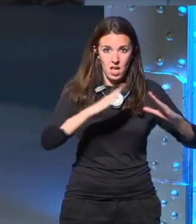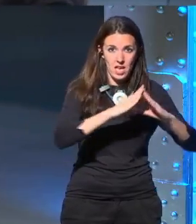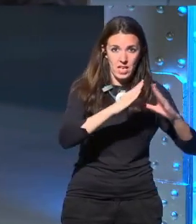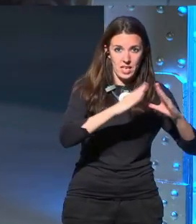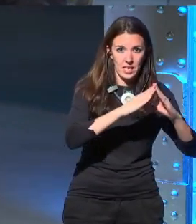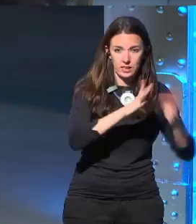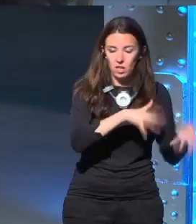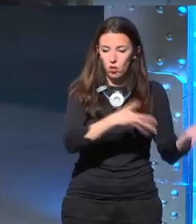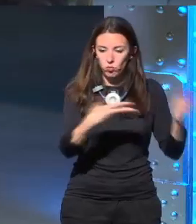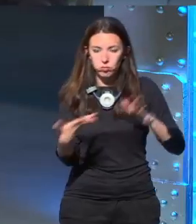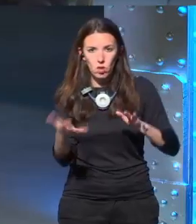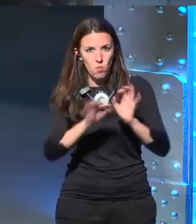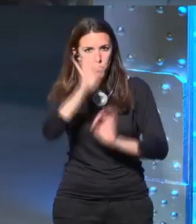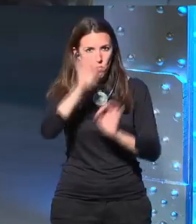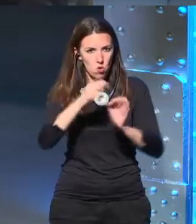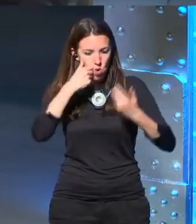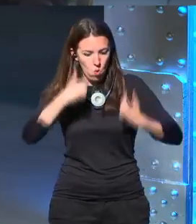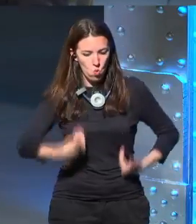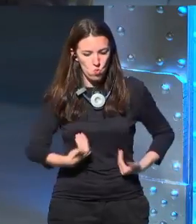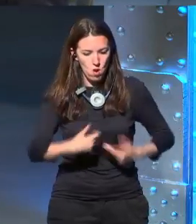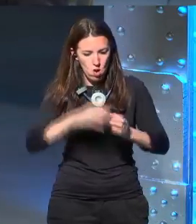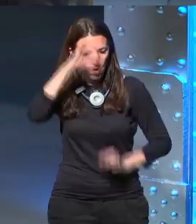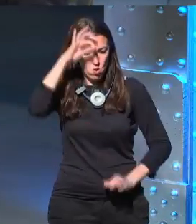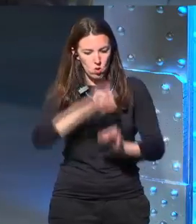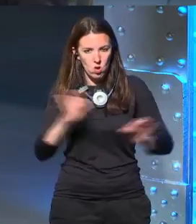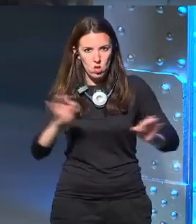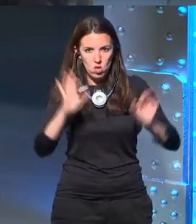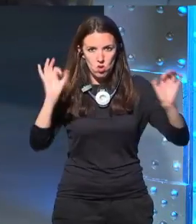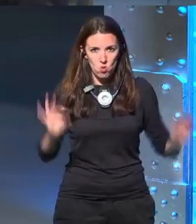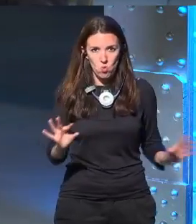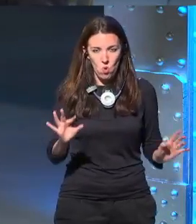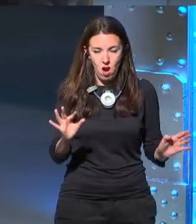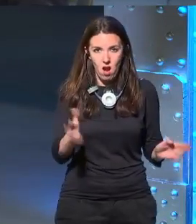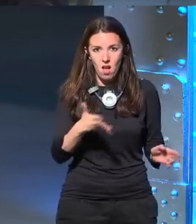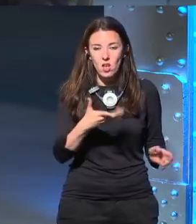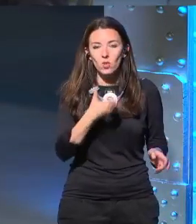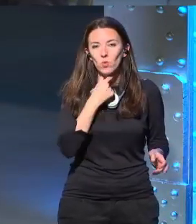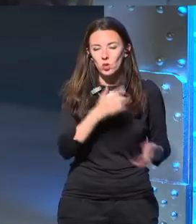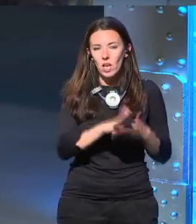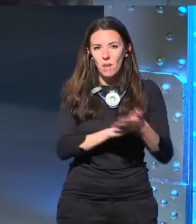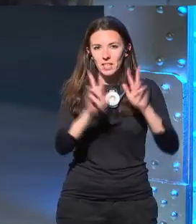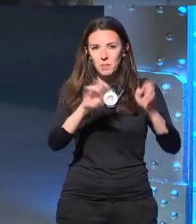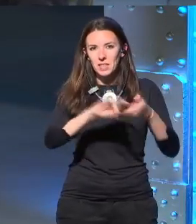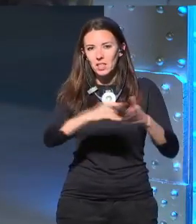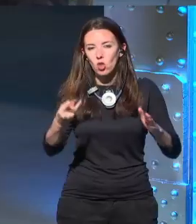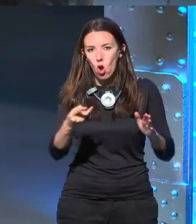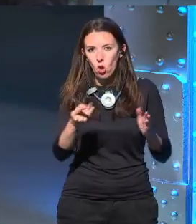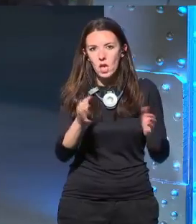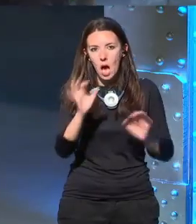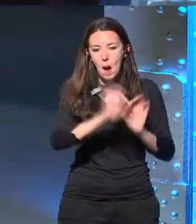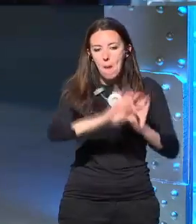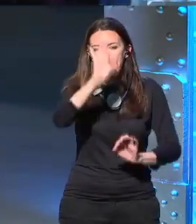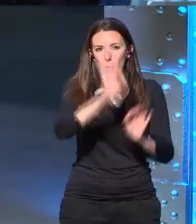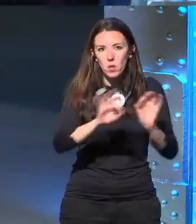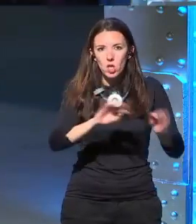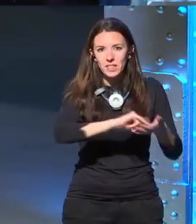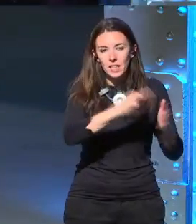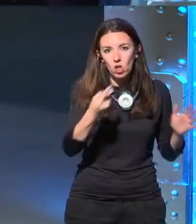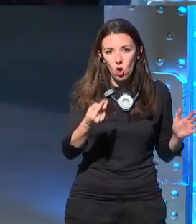of a church has to reflect the proportion of a human being. And with this analogy, I would like to speak about technology and what's the